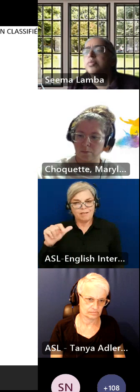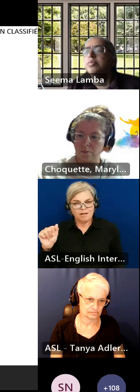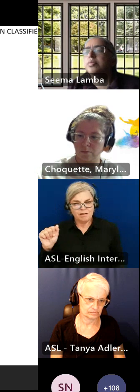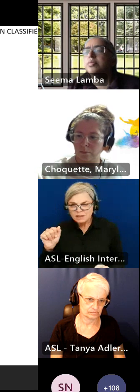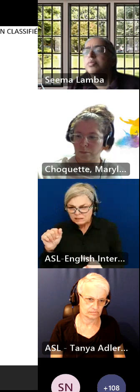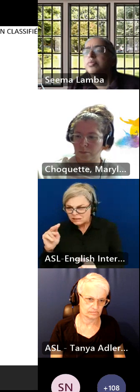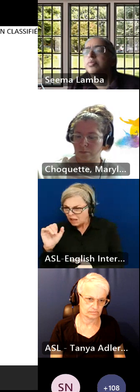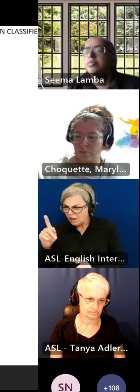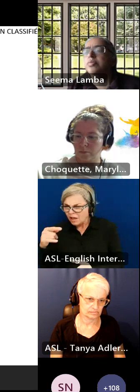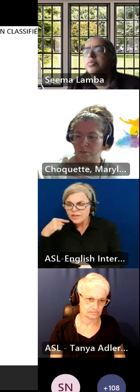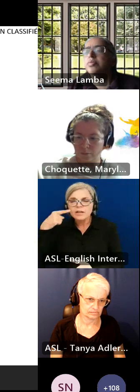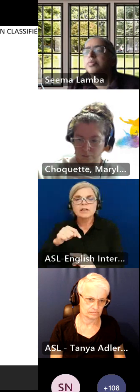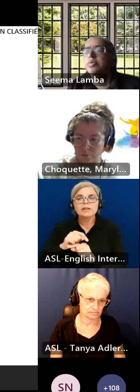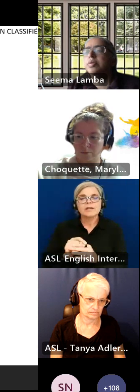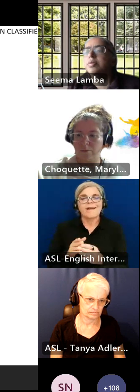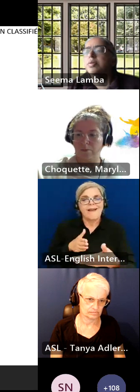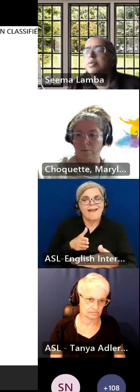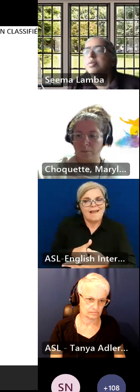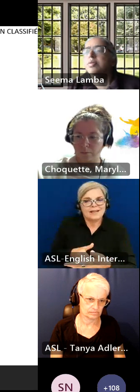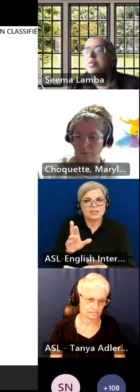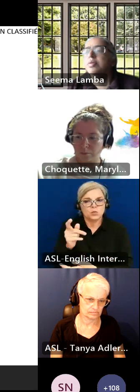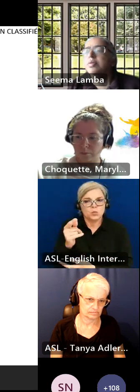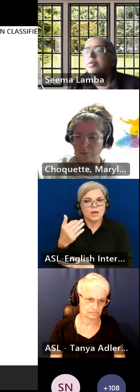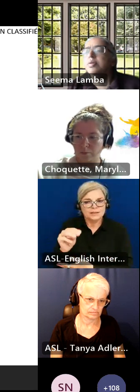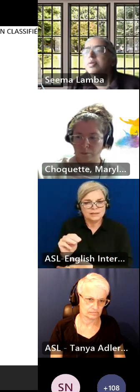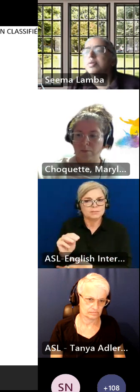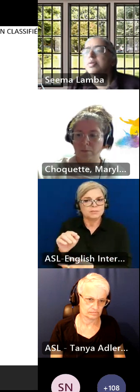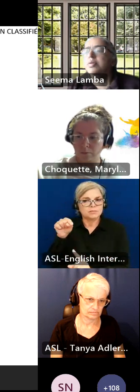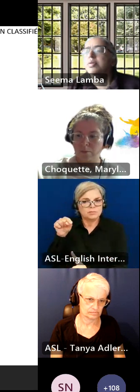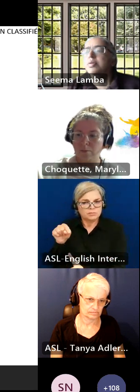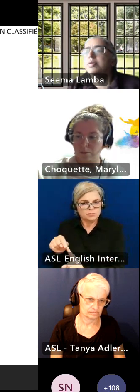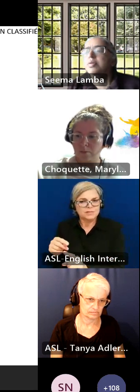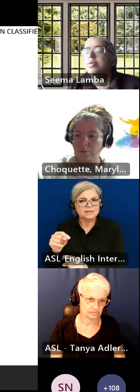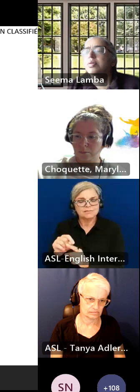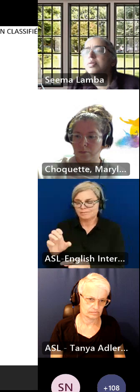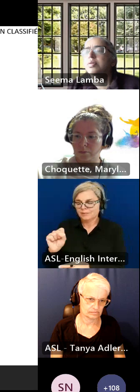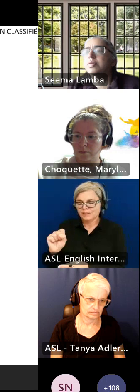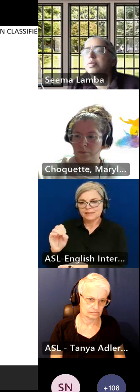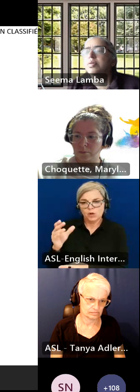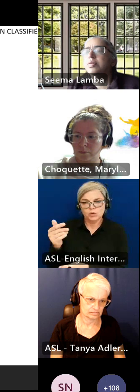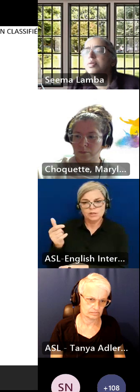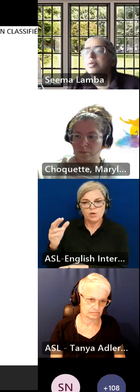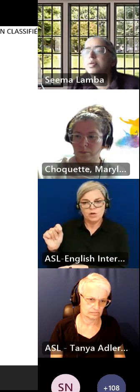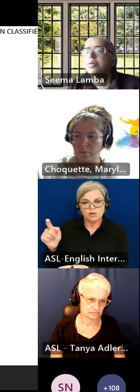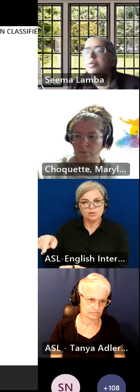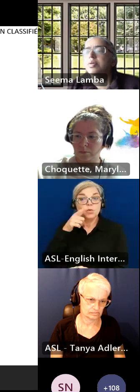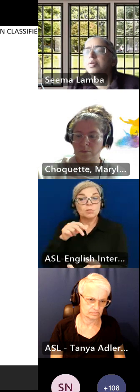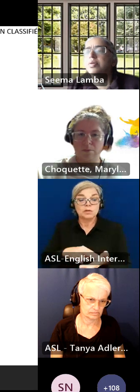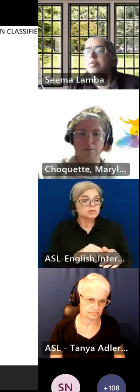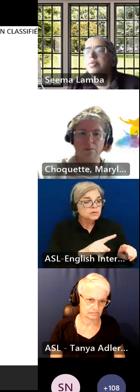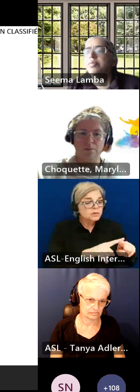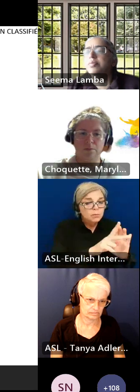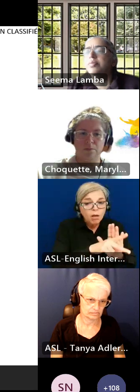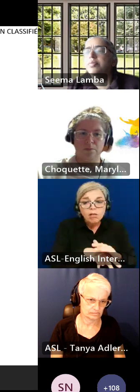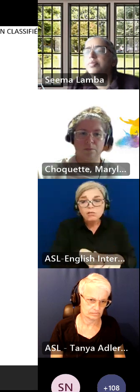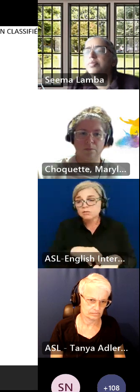anti-racism, anti-discrimination lenses to different policies and procedures, programs. And,